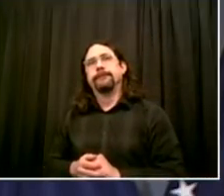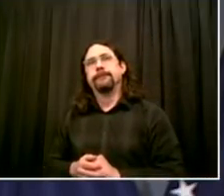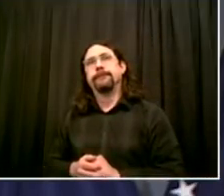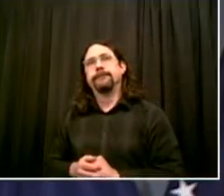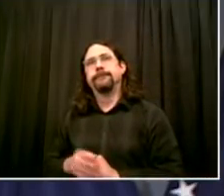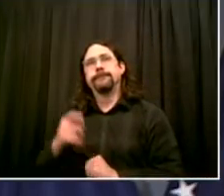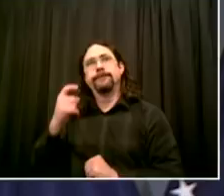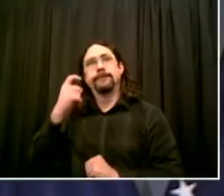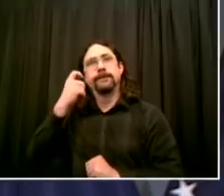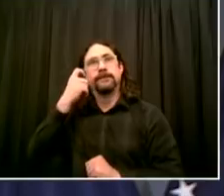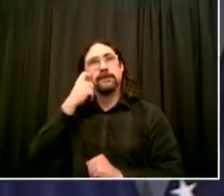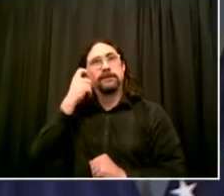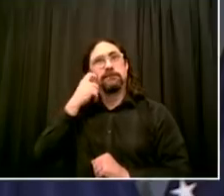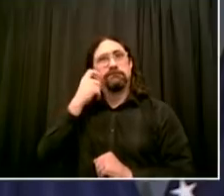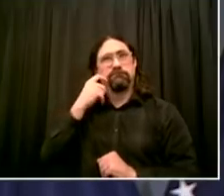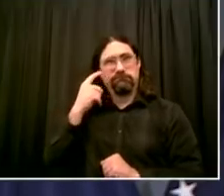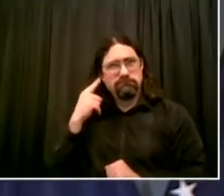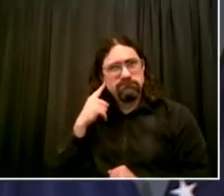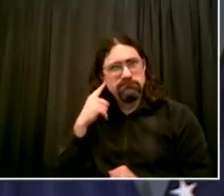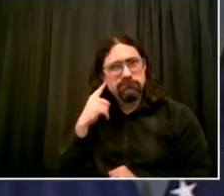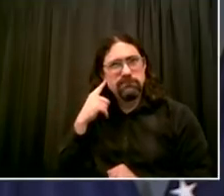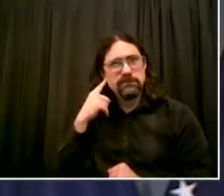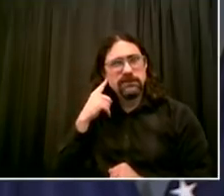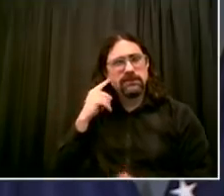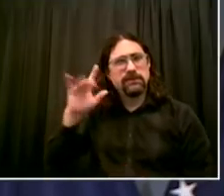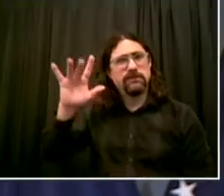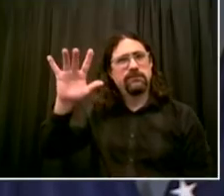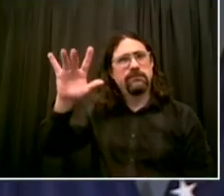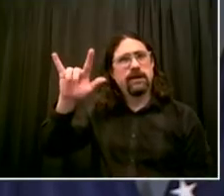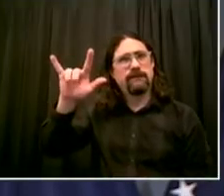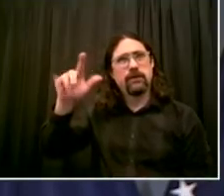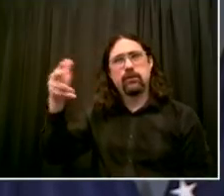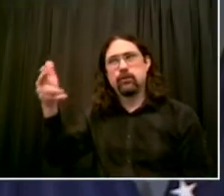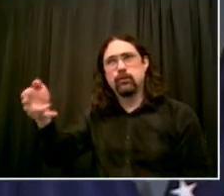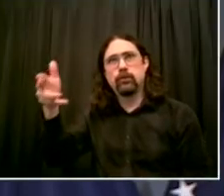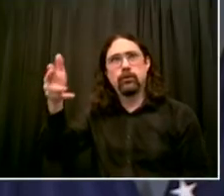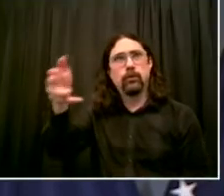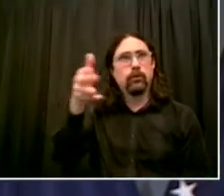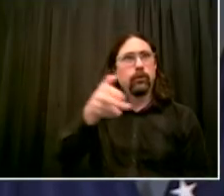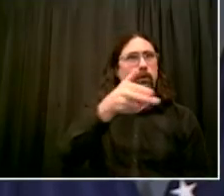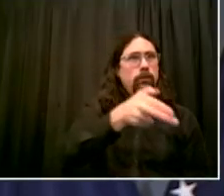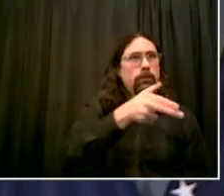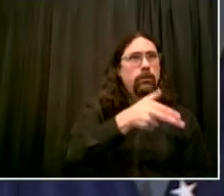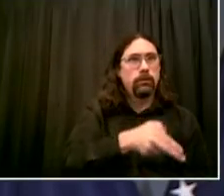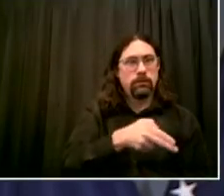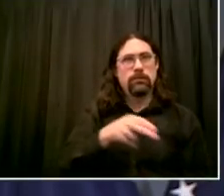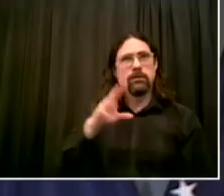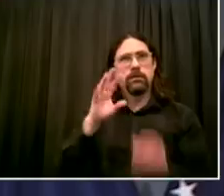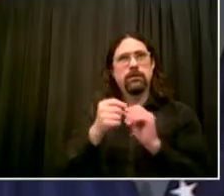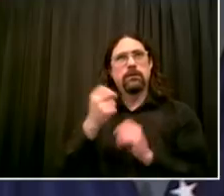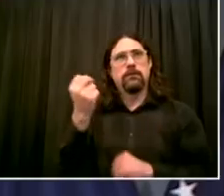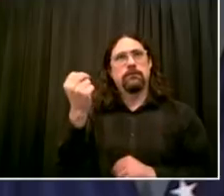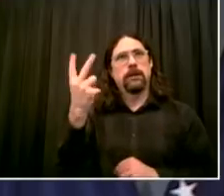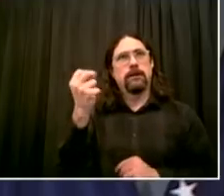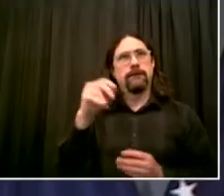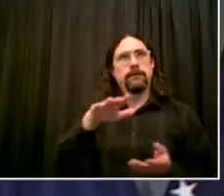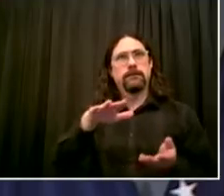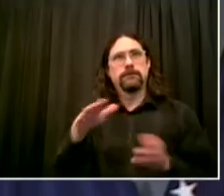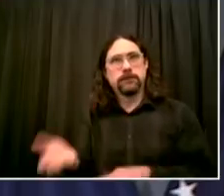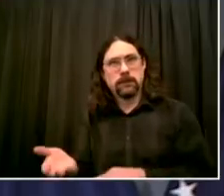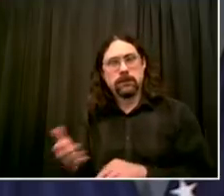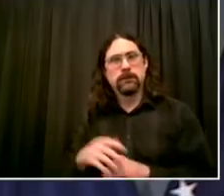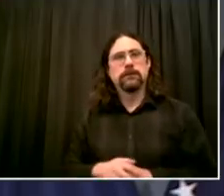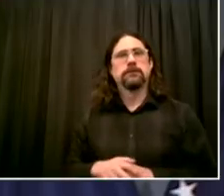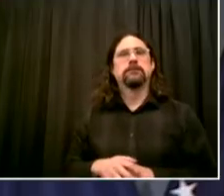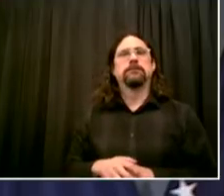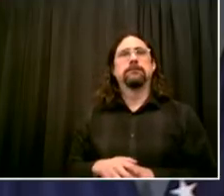killed. And one of the police inspectors told me, there's no way you're gonna stop retaliation. There's no way you're gonna be able to do this.